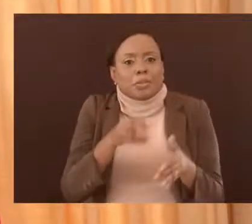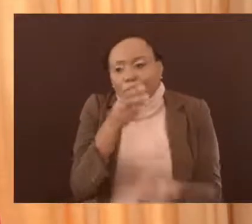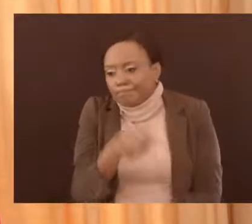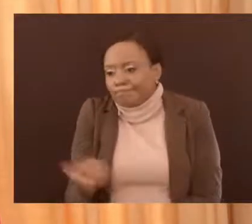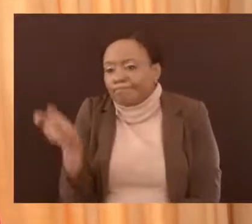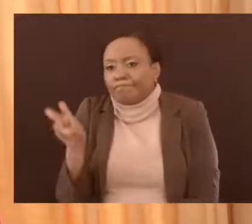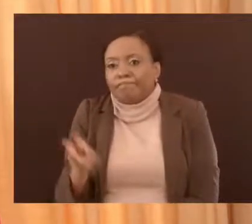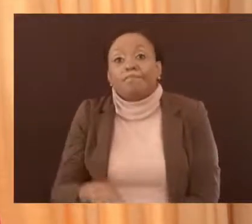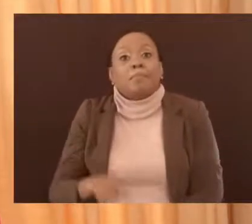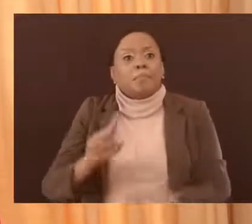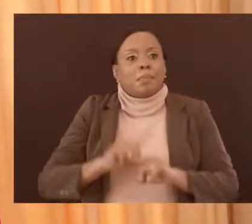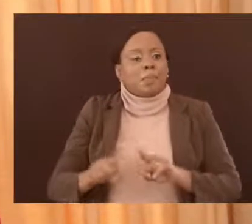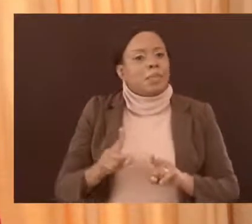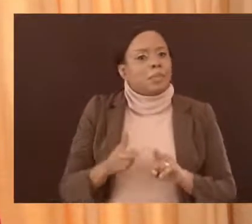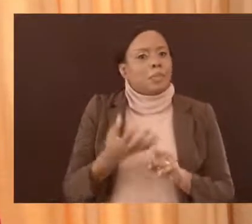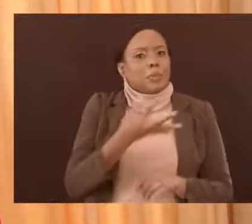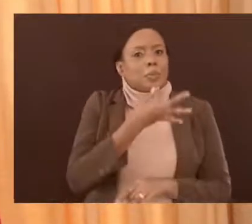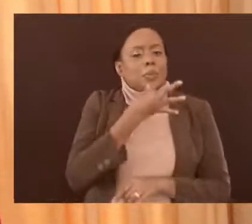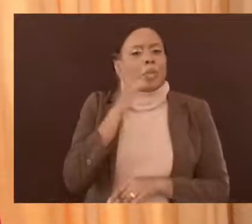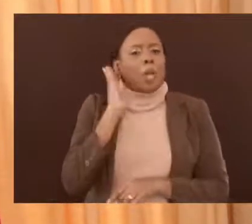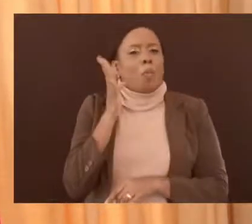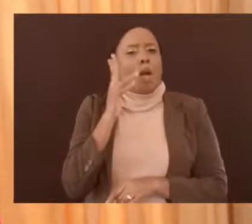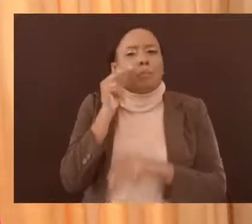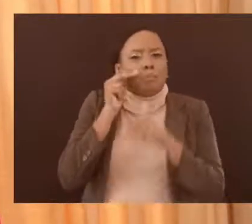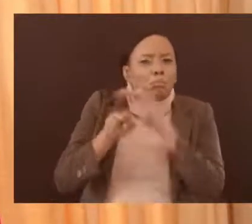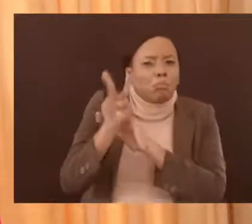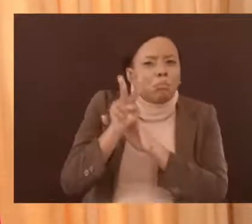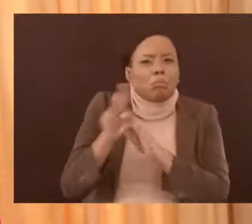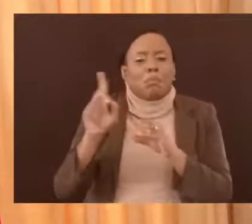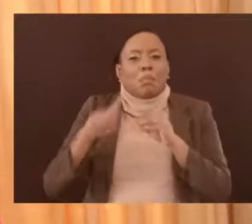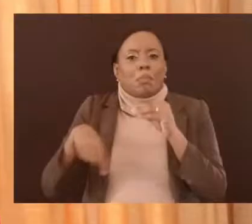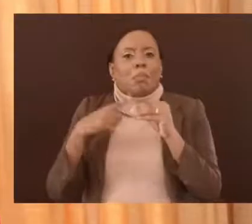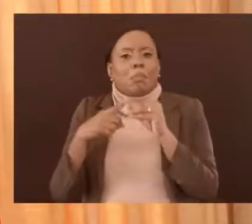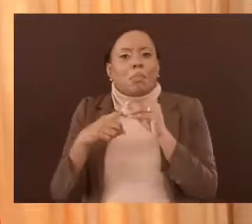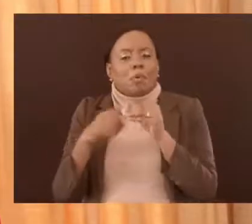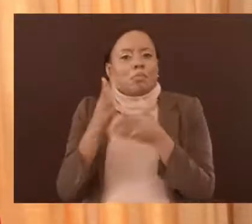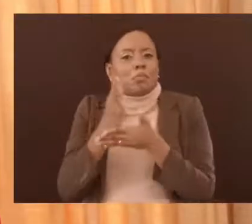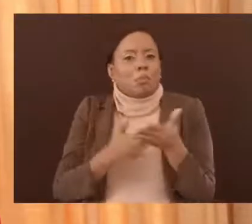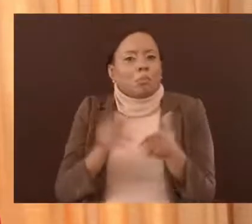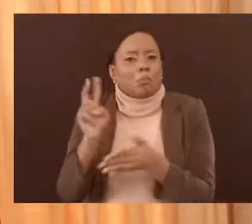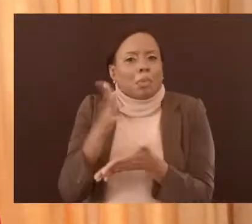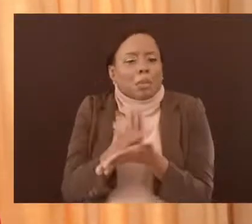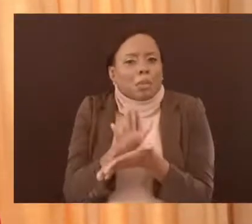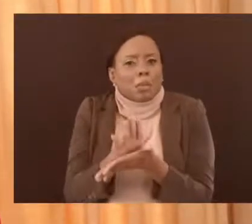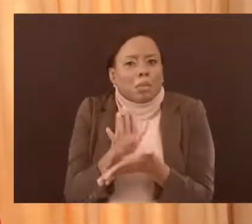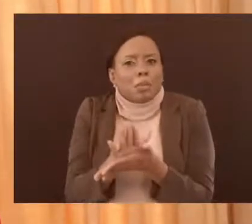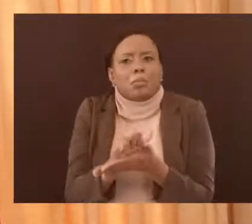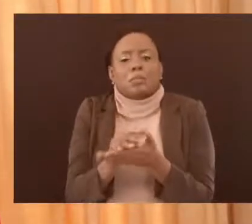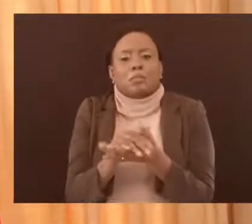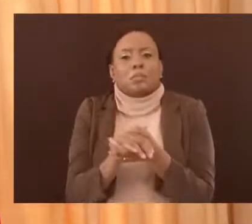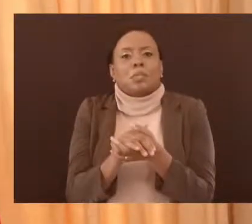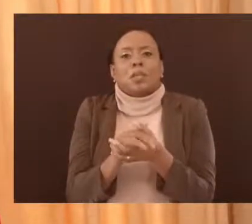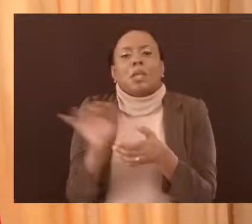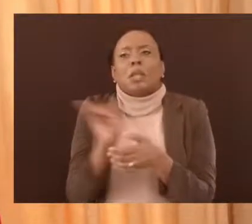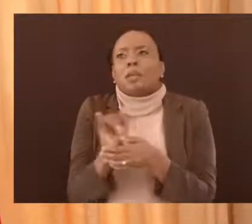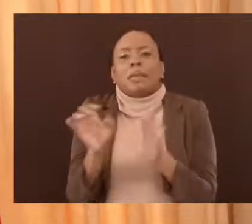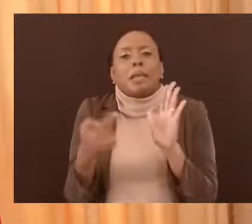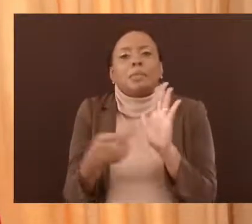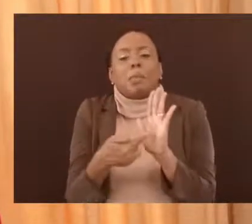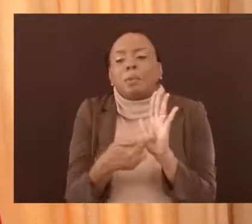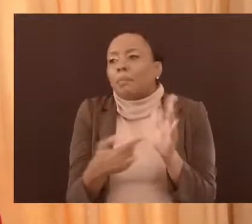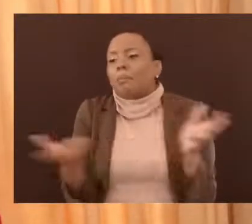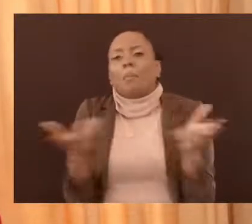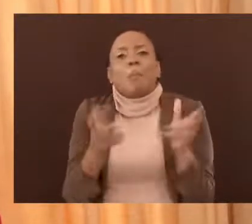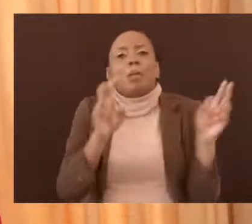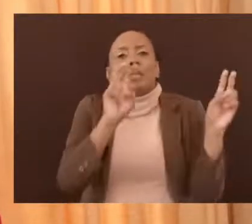insight into some of the subject areas, the areas of specialty at a number of our secondary schools across the island, so